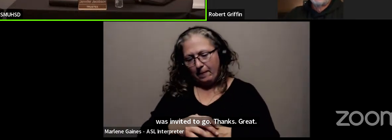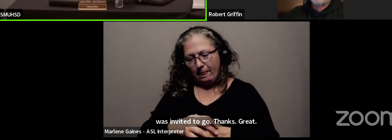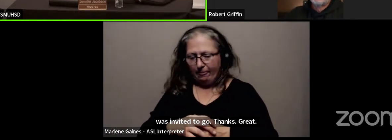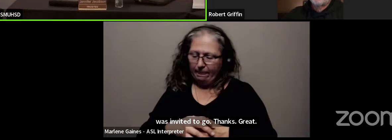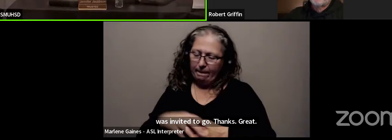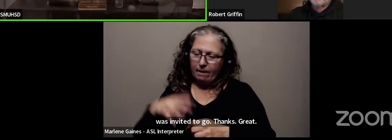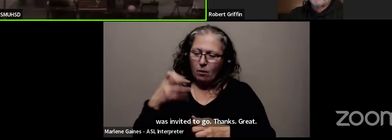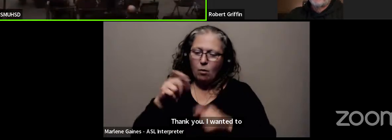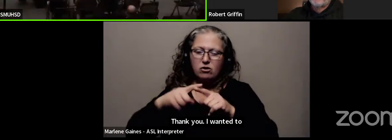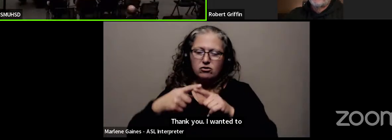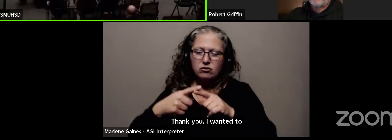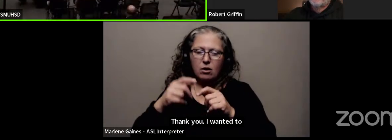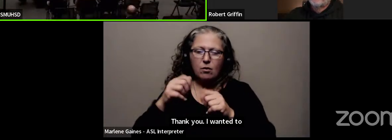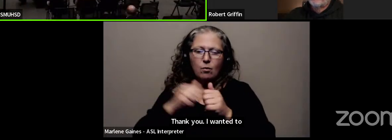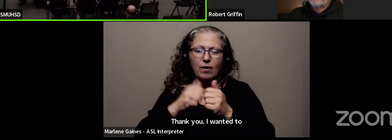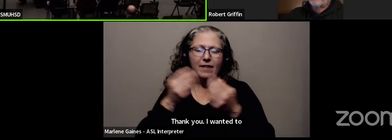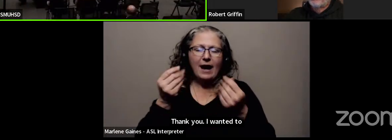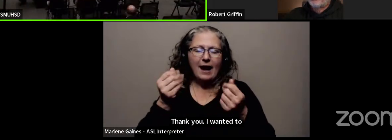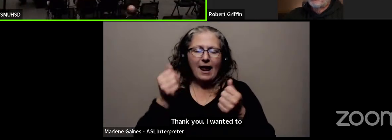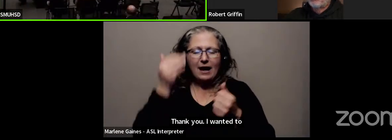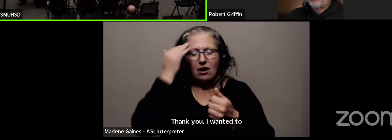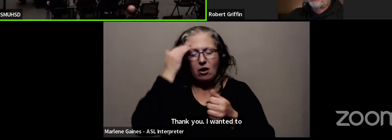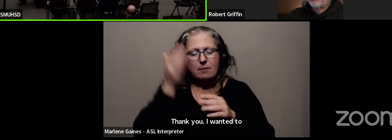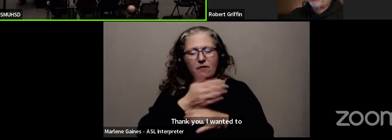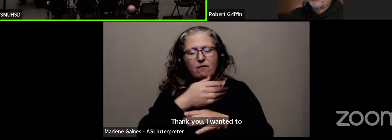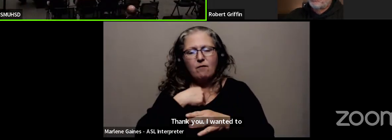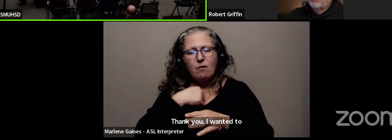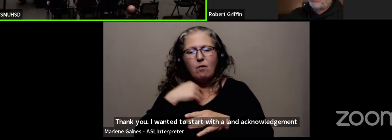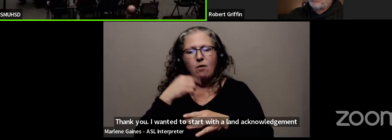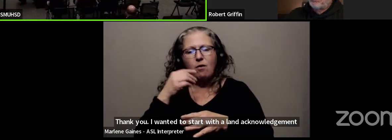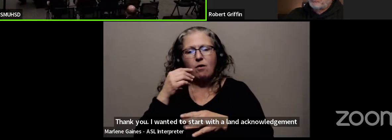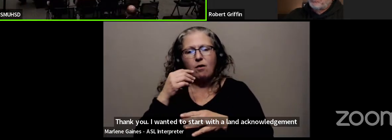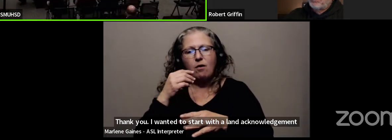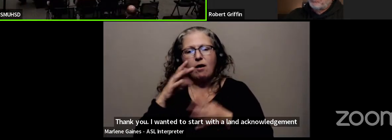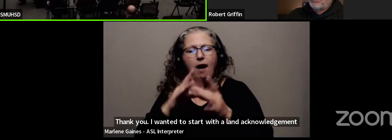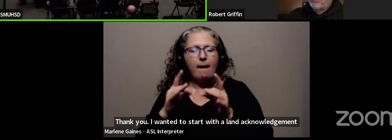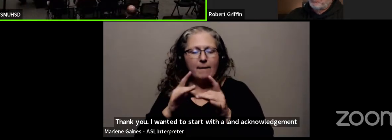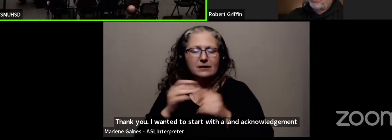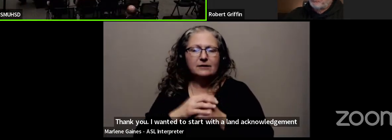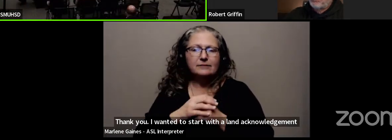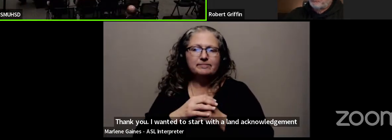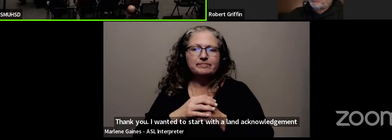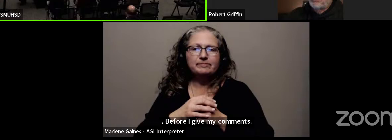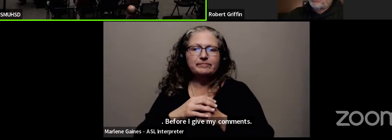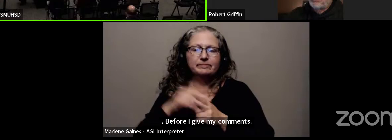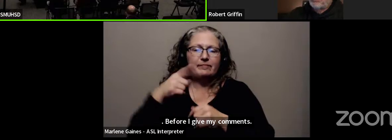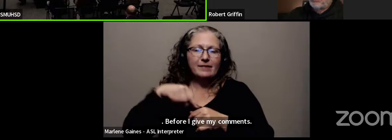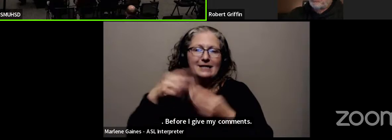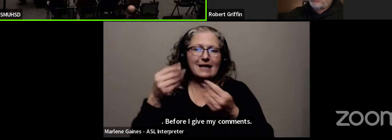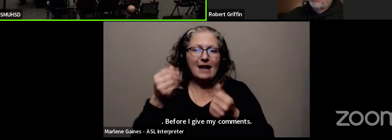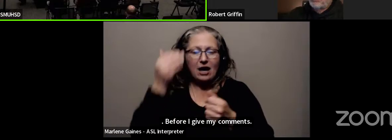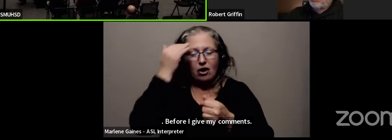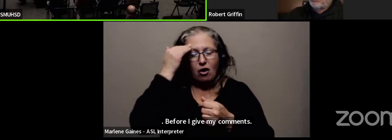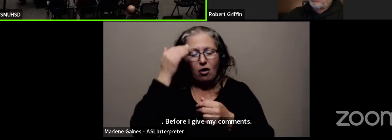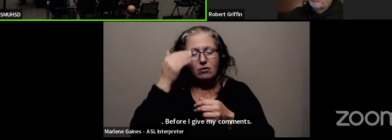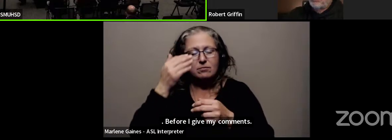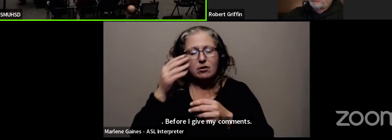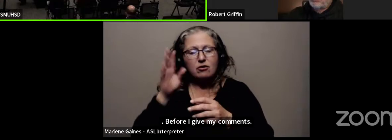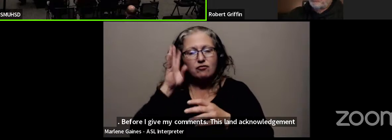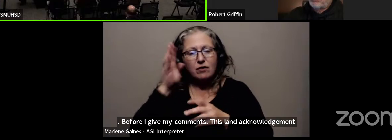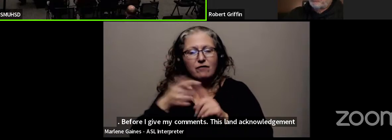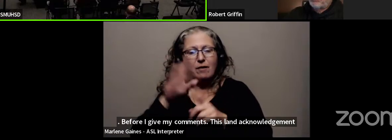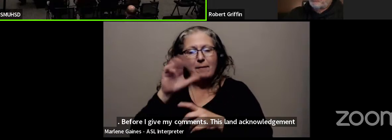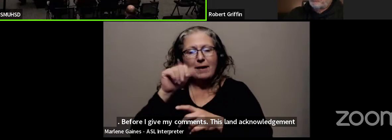wanted to start with a land acknowledgement before I give my comments. This land acknowledgement was created by the